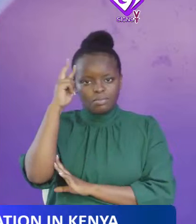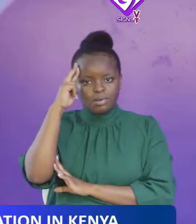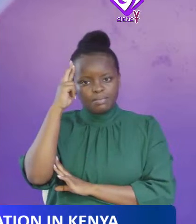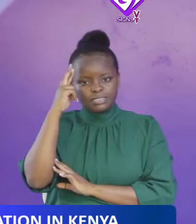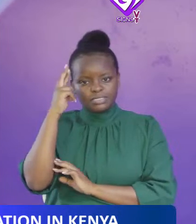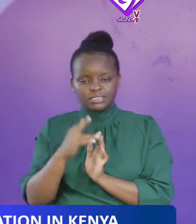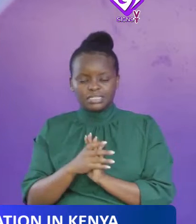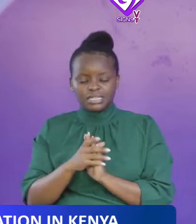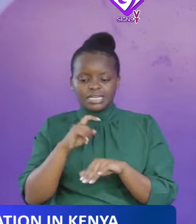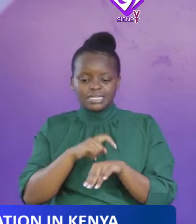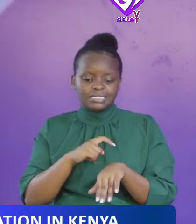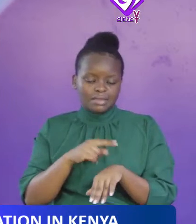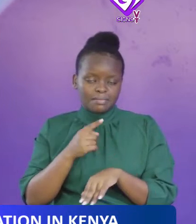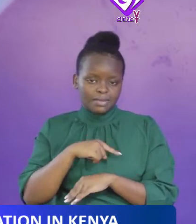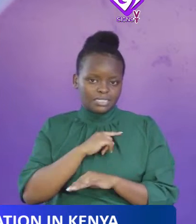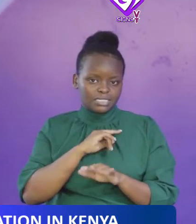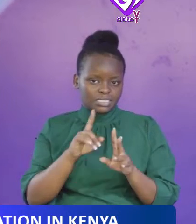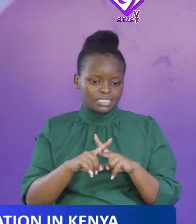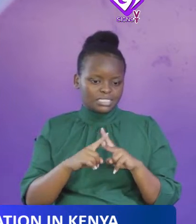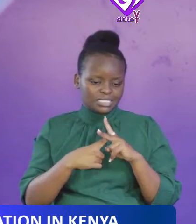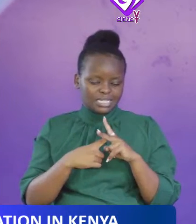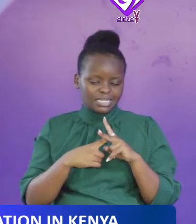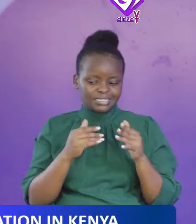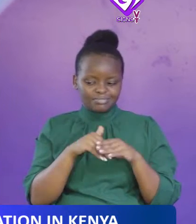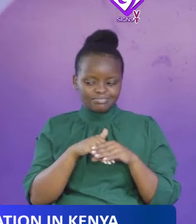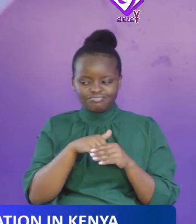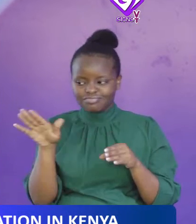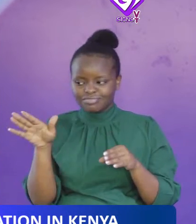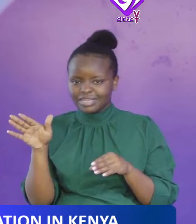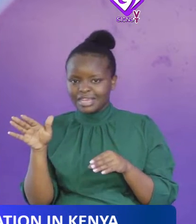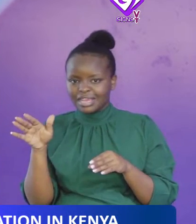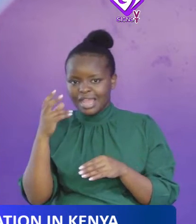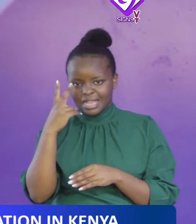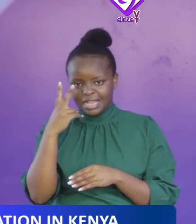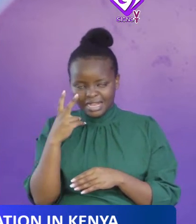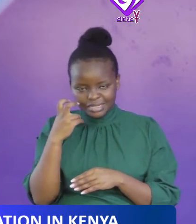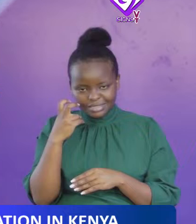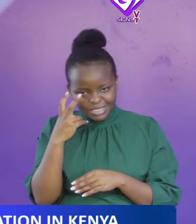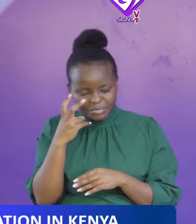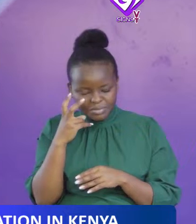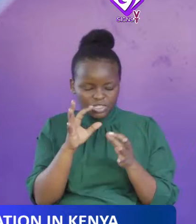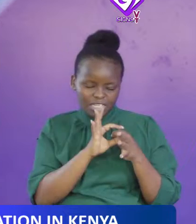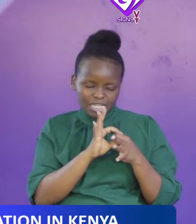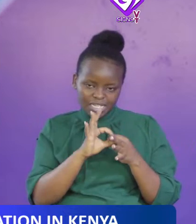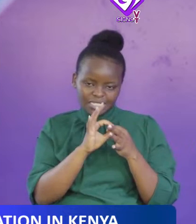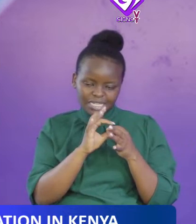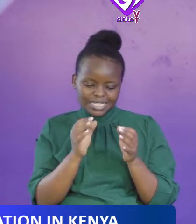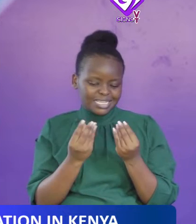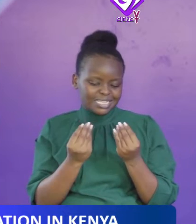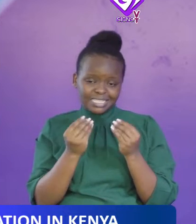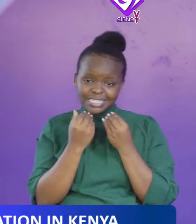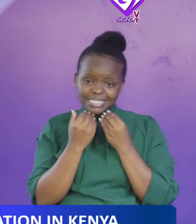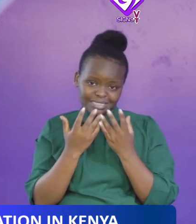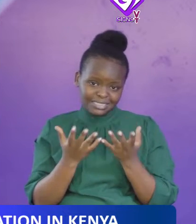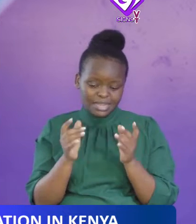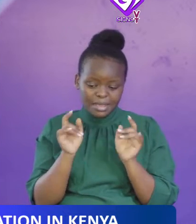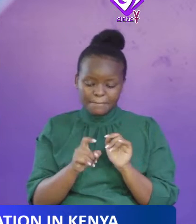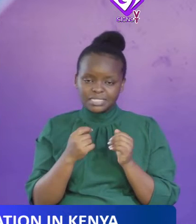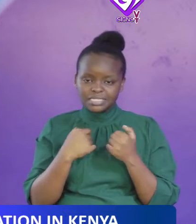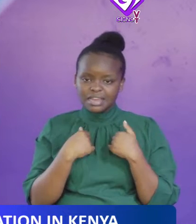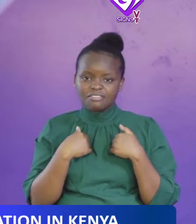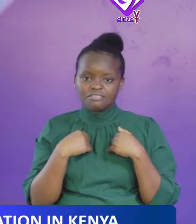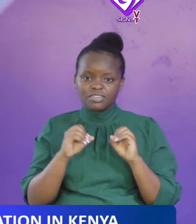the minute we start getting out of that culture, which I'm not saying is easy, it has to have very transparent,